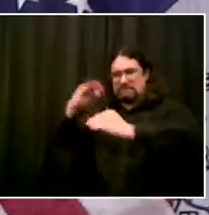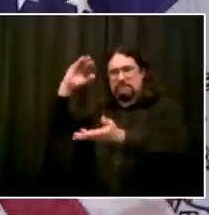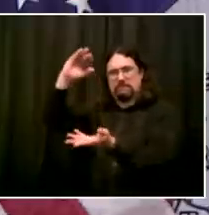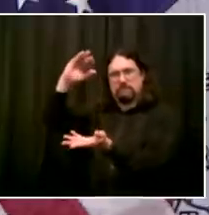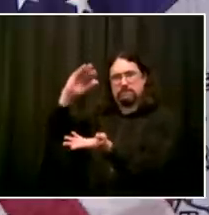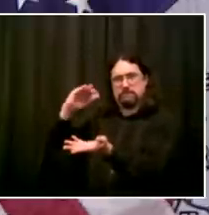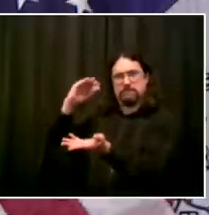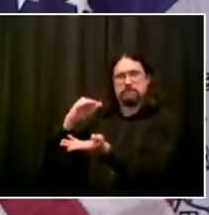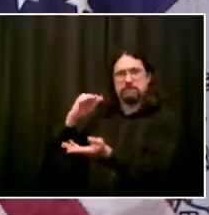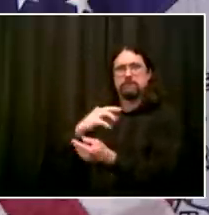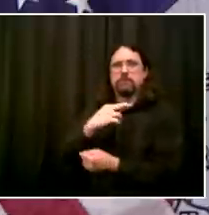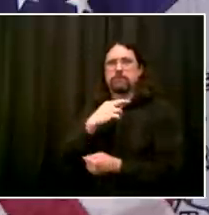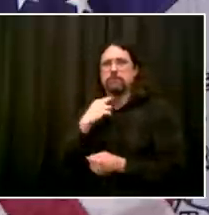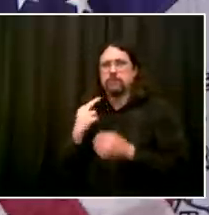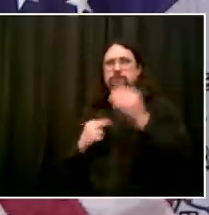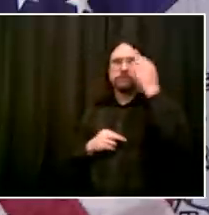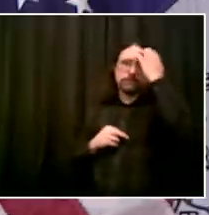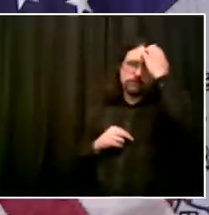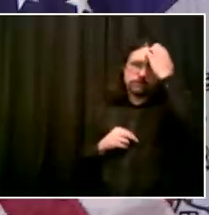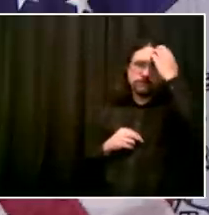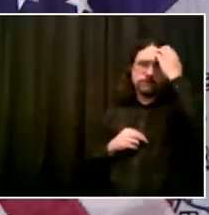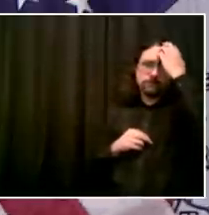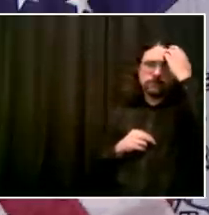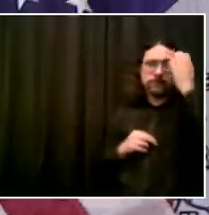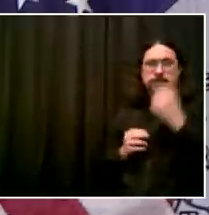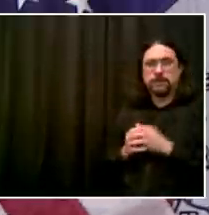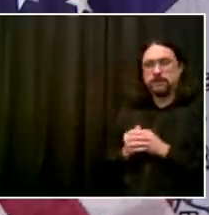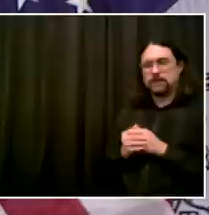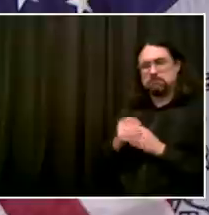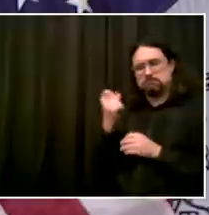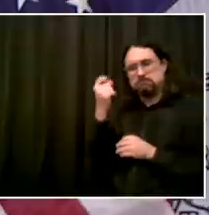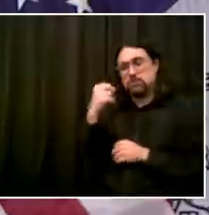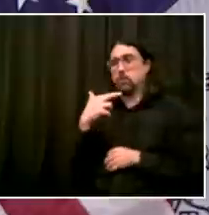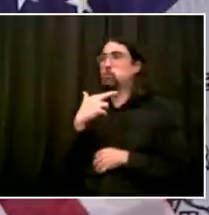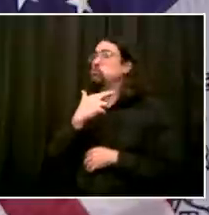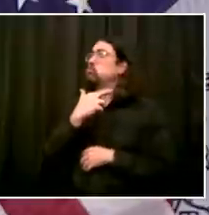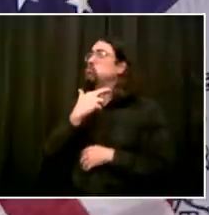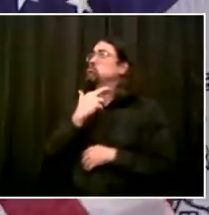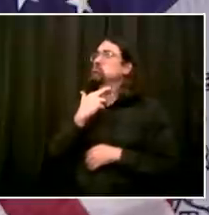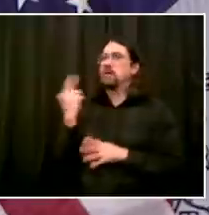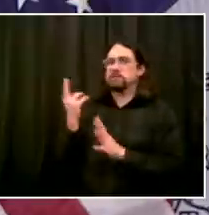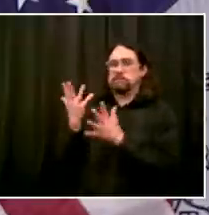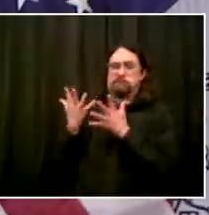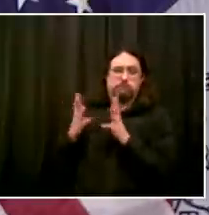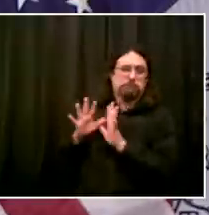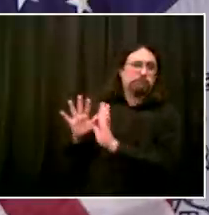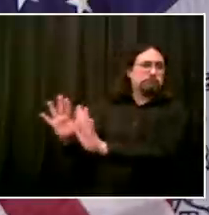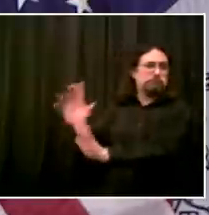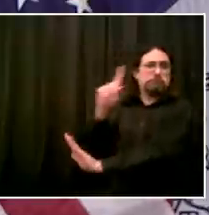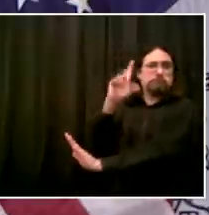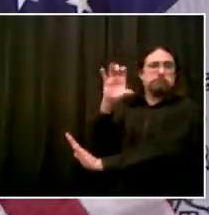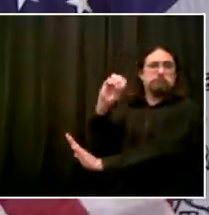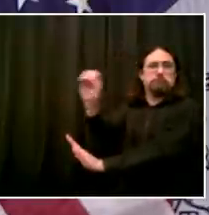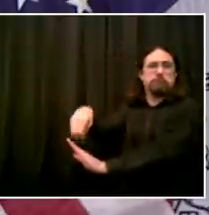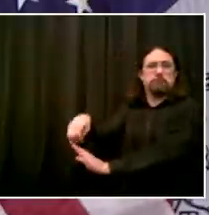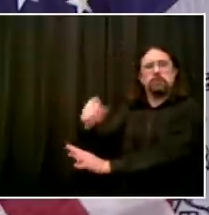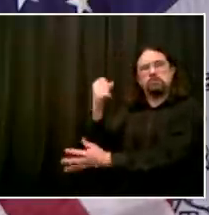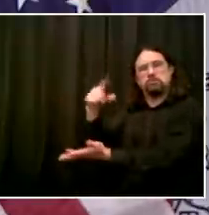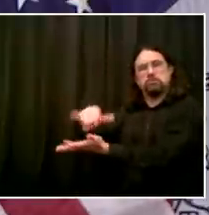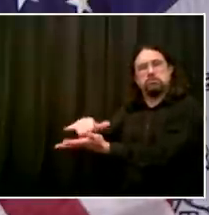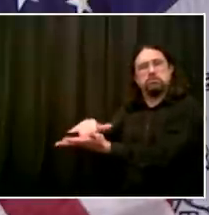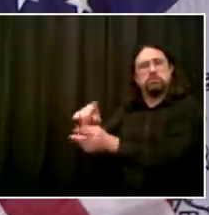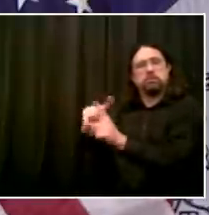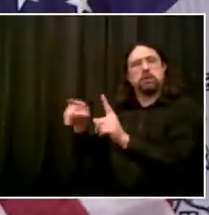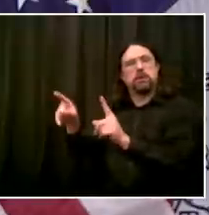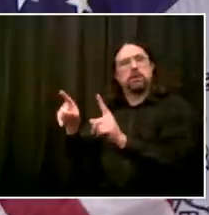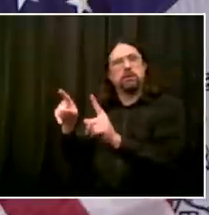abstinence never really does work. So as we enter this period where people really are tired and they're struggling and they want to get back to work, they